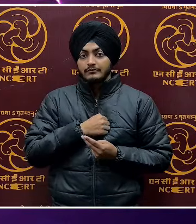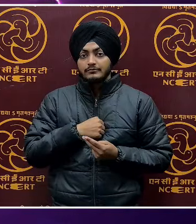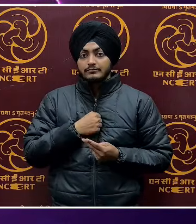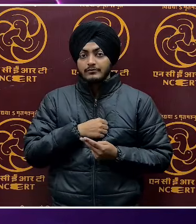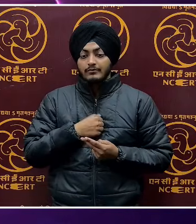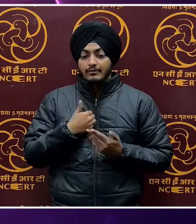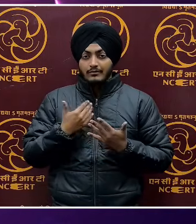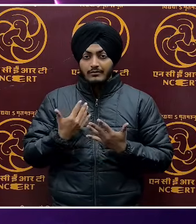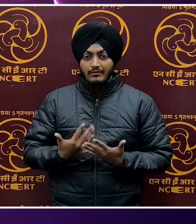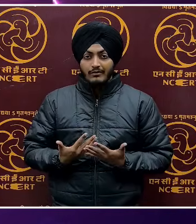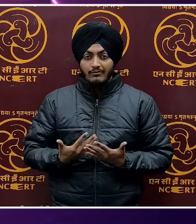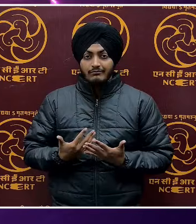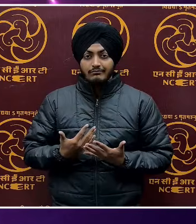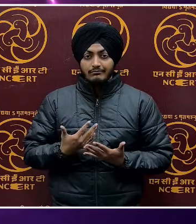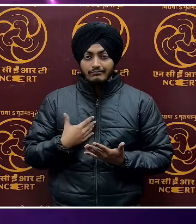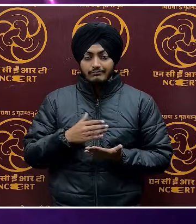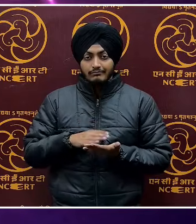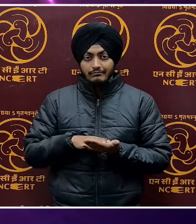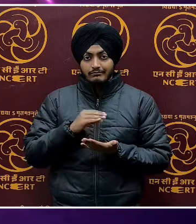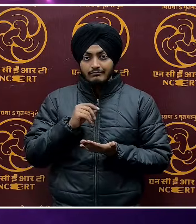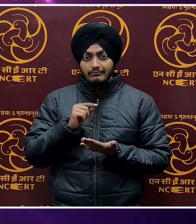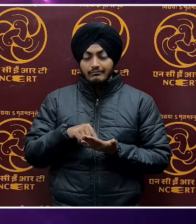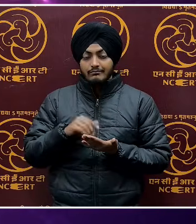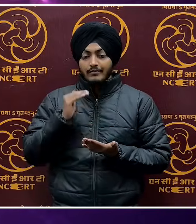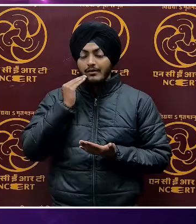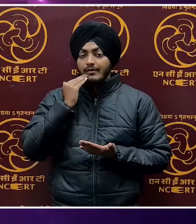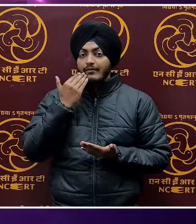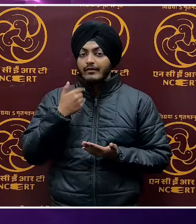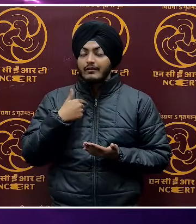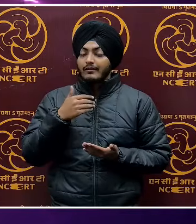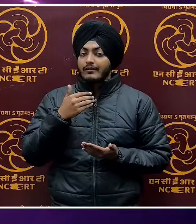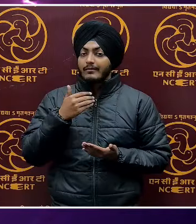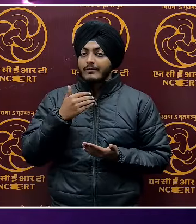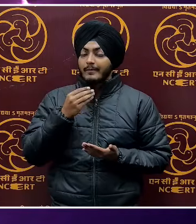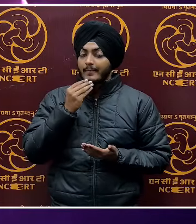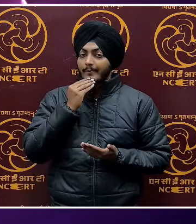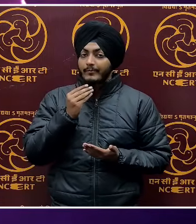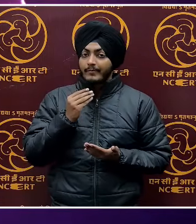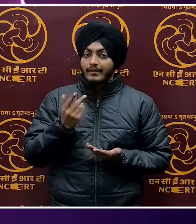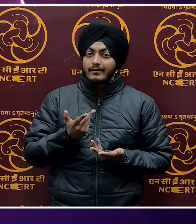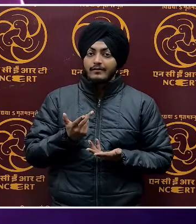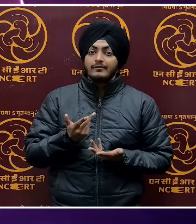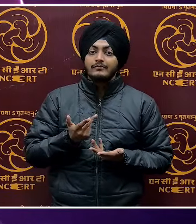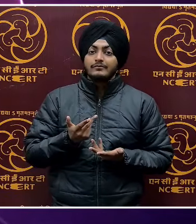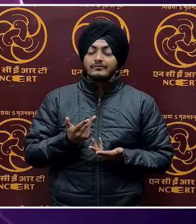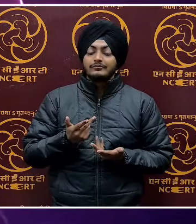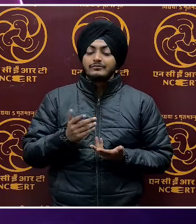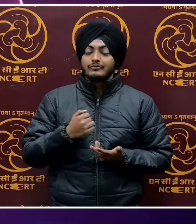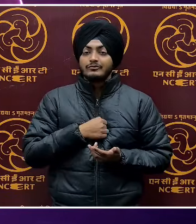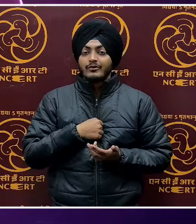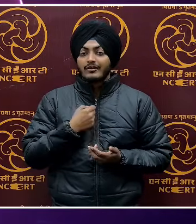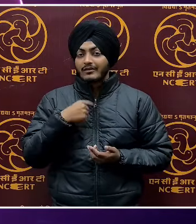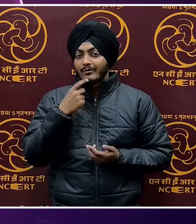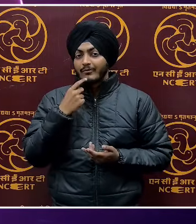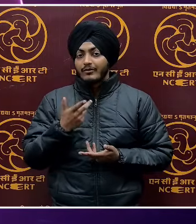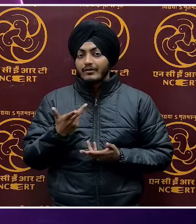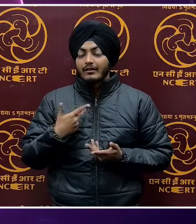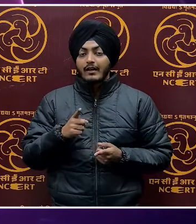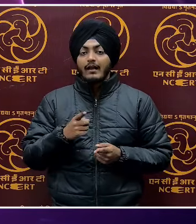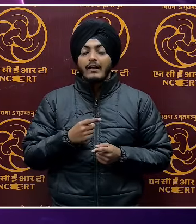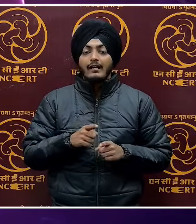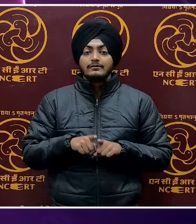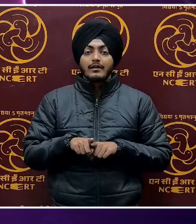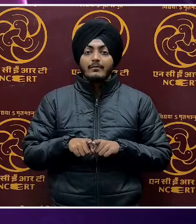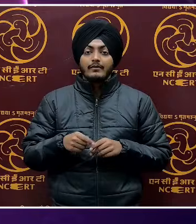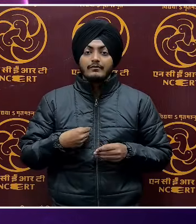ma'am, I have learned where to say thank you, but then where to say please and sorry? Please and sorry, ma'am, if you're asking, for example, if